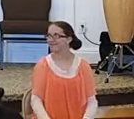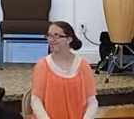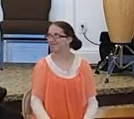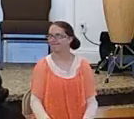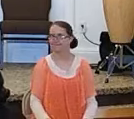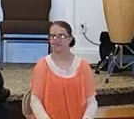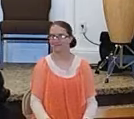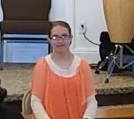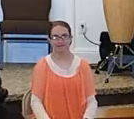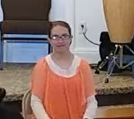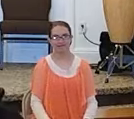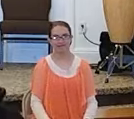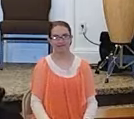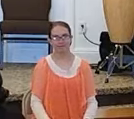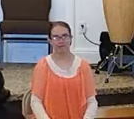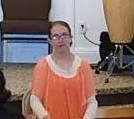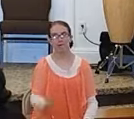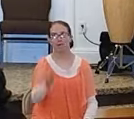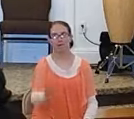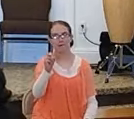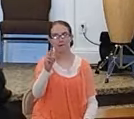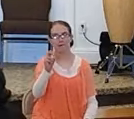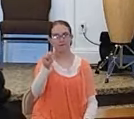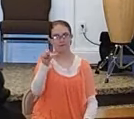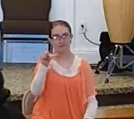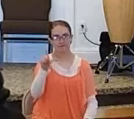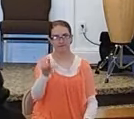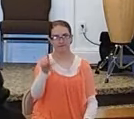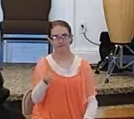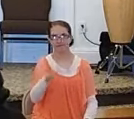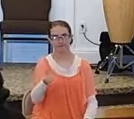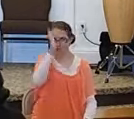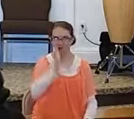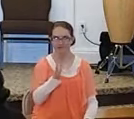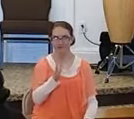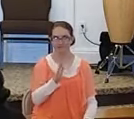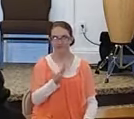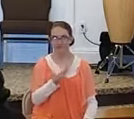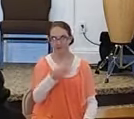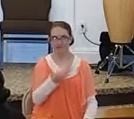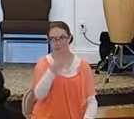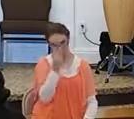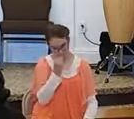Yeah. Well, in normal sense, yeah. But in God's sense, he just sleep.